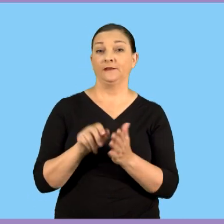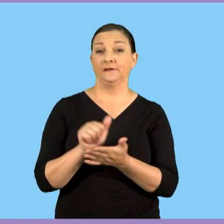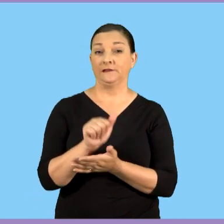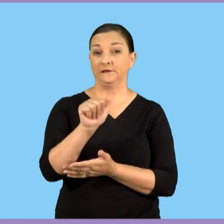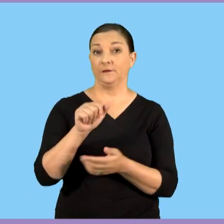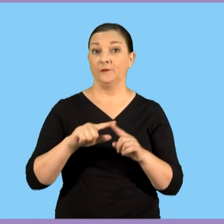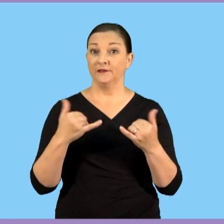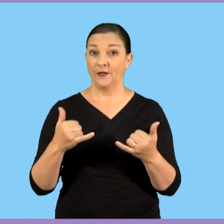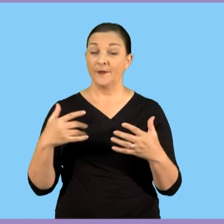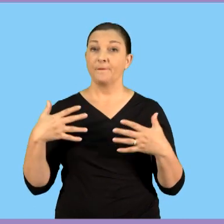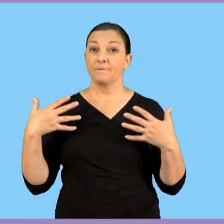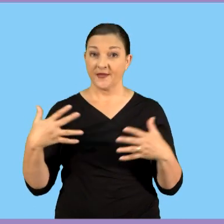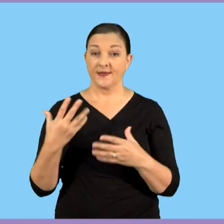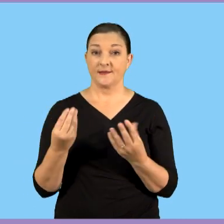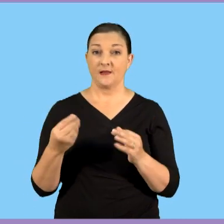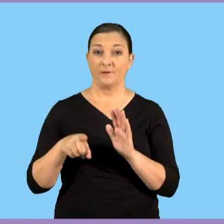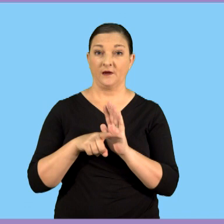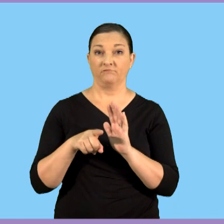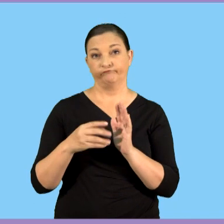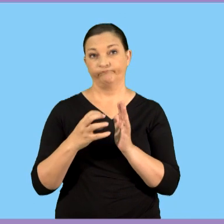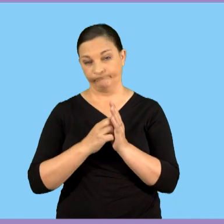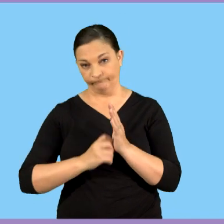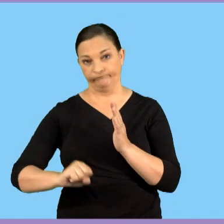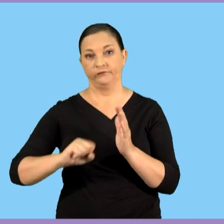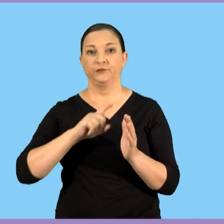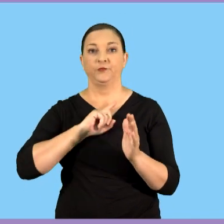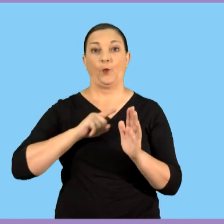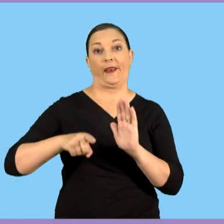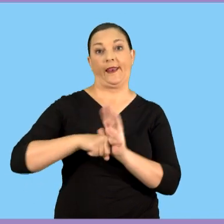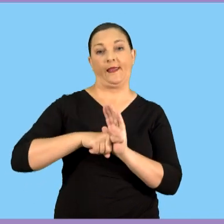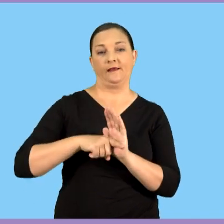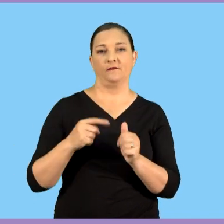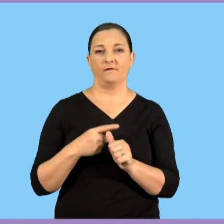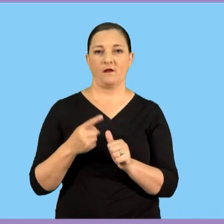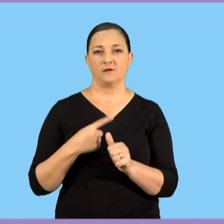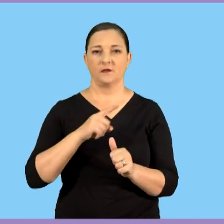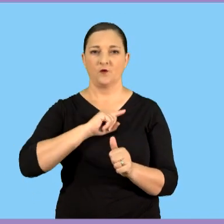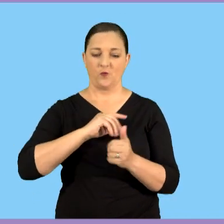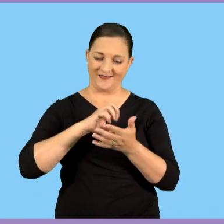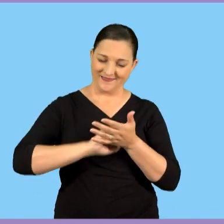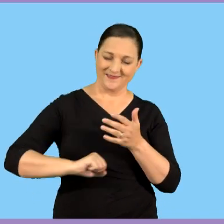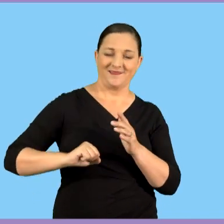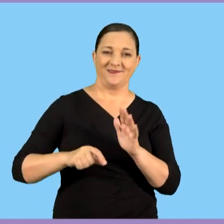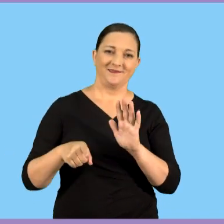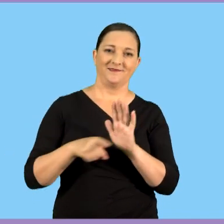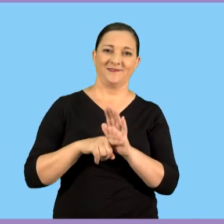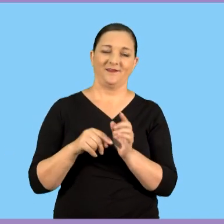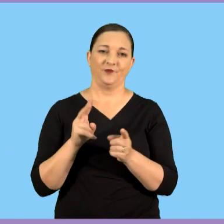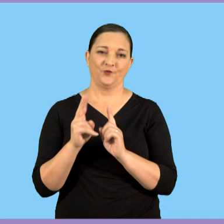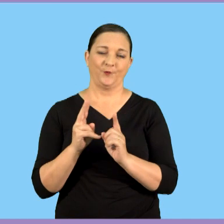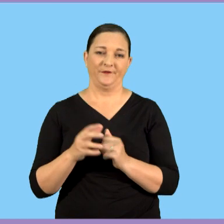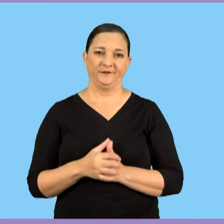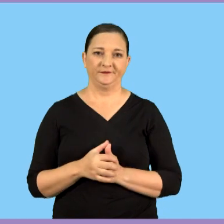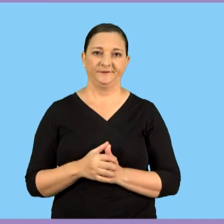I am subtracting a larger number, then my answer is going to be negative, and that is going to be a negative 12 as